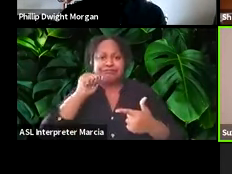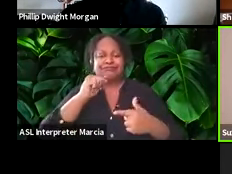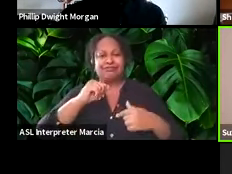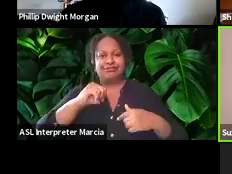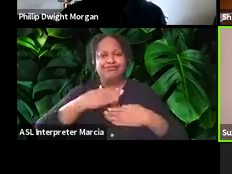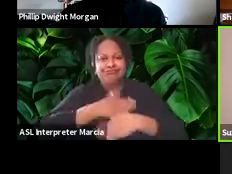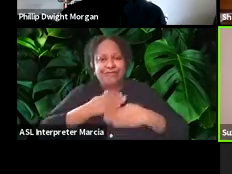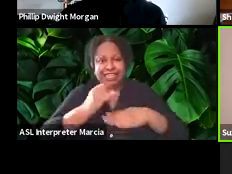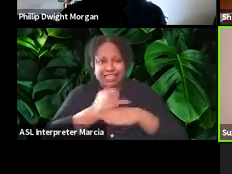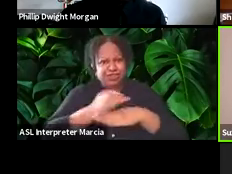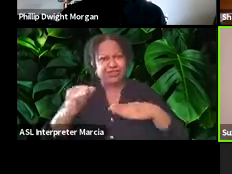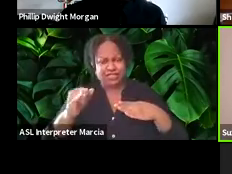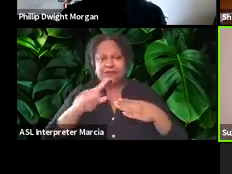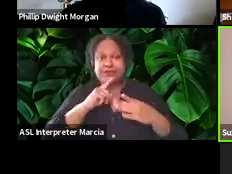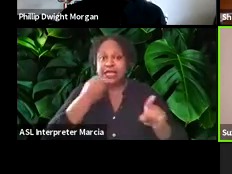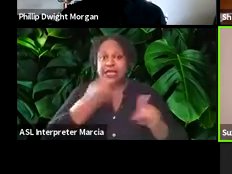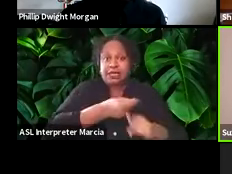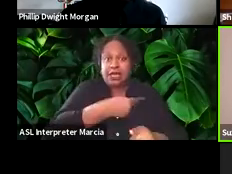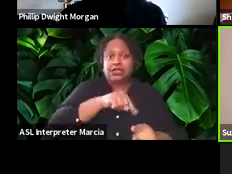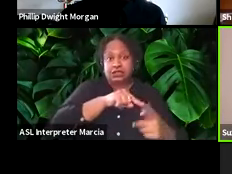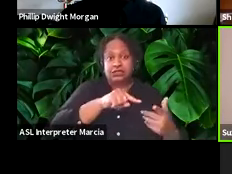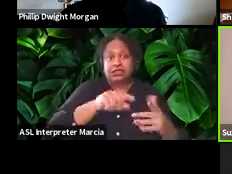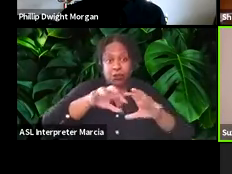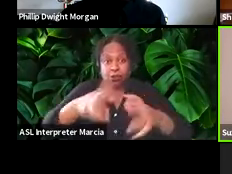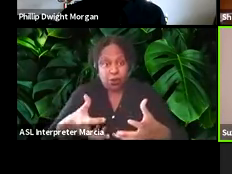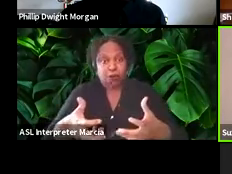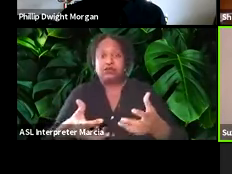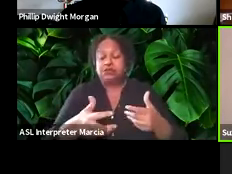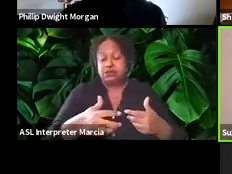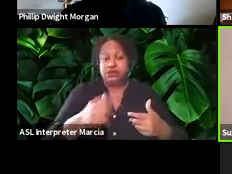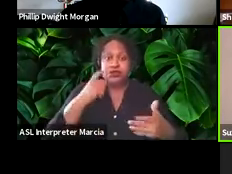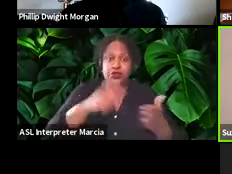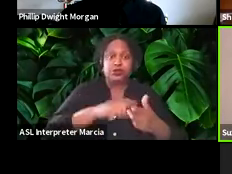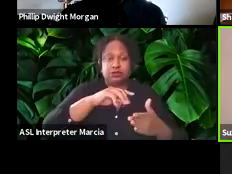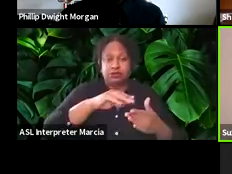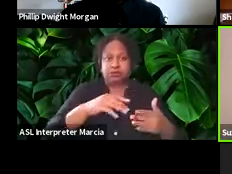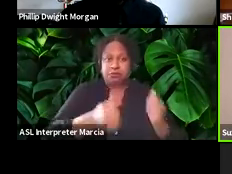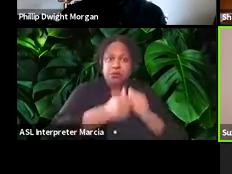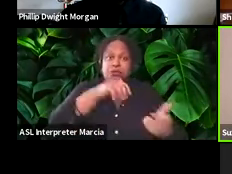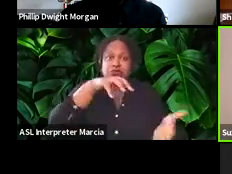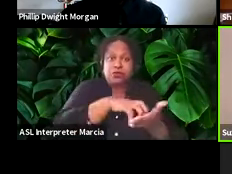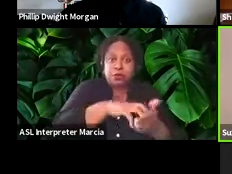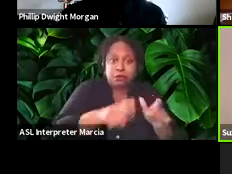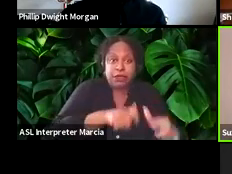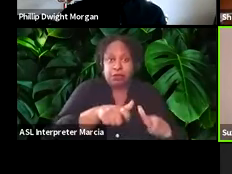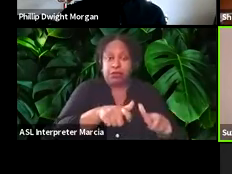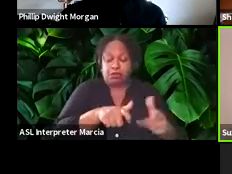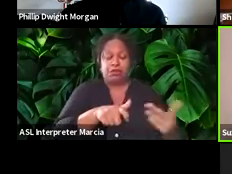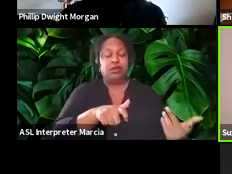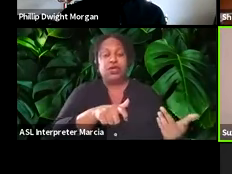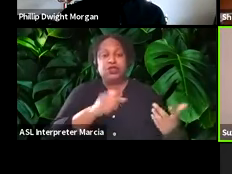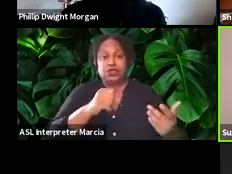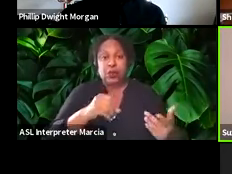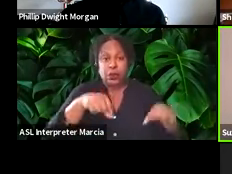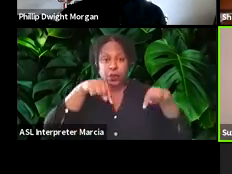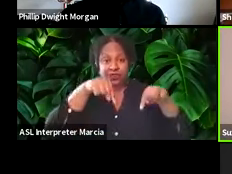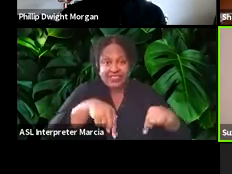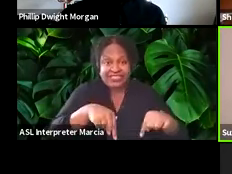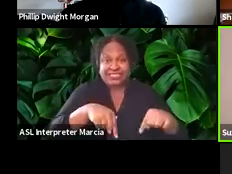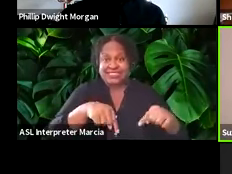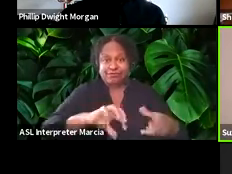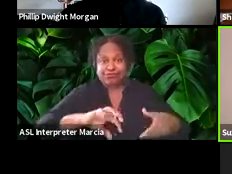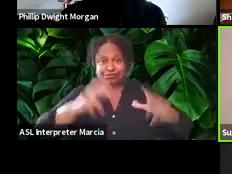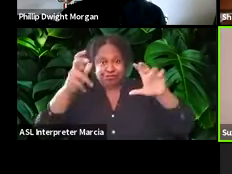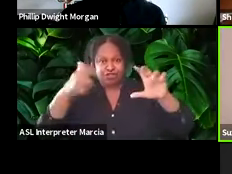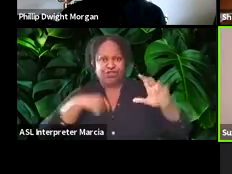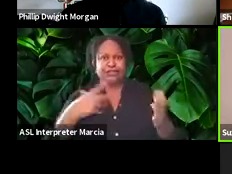affected us as some of the most vulnerable people. And trying to leverage something coming out of this, trying to